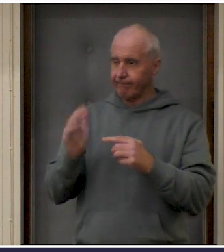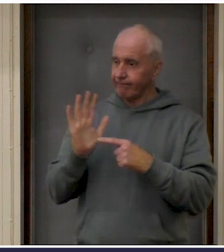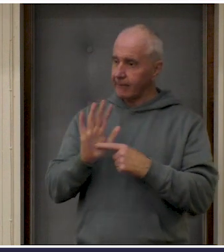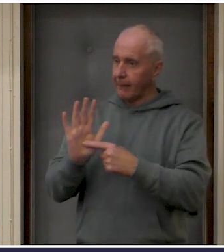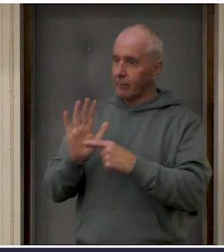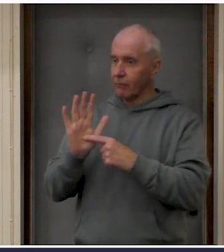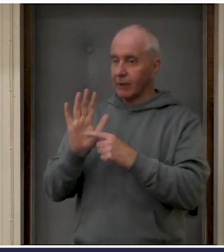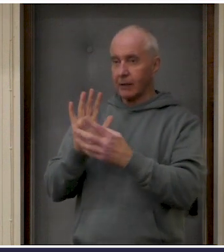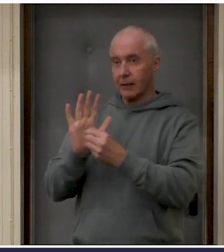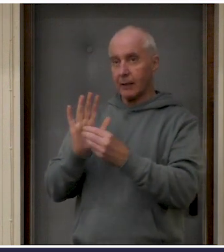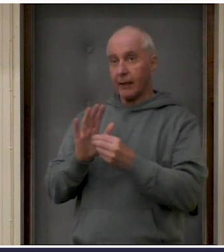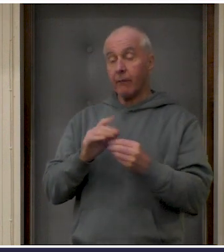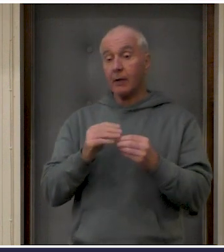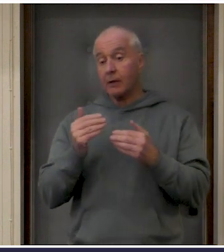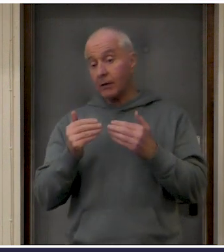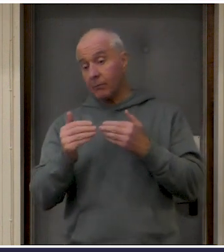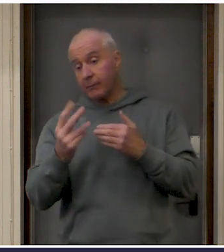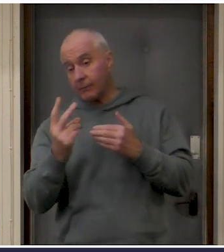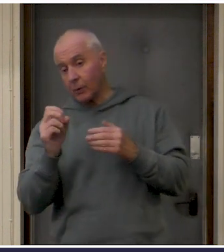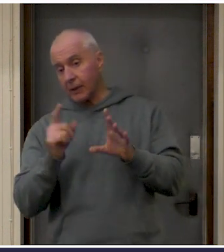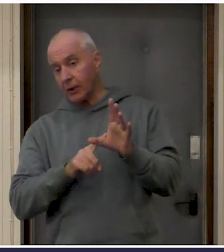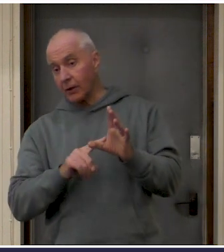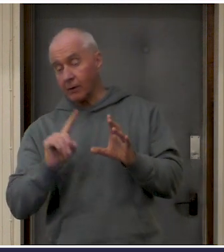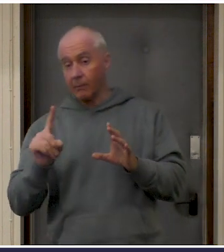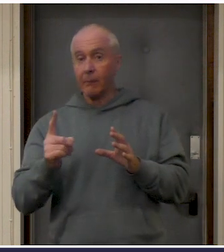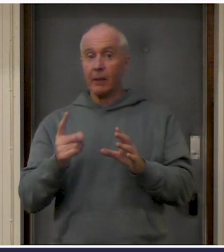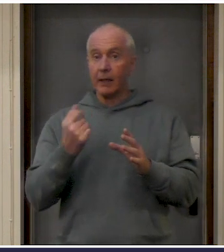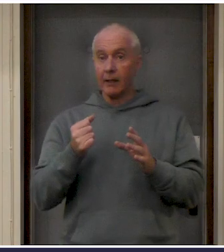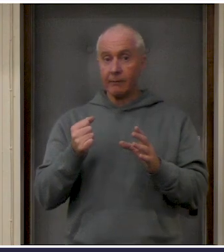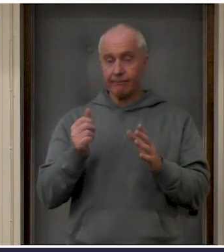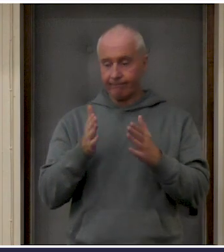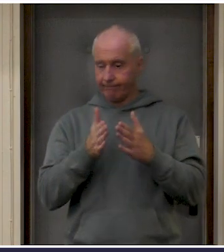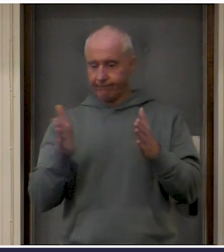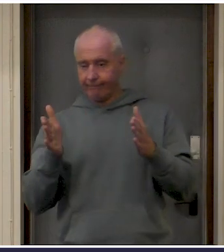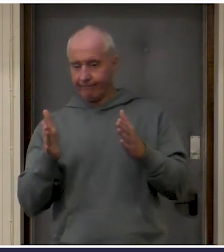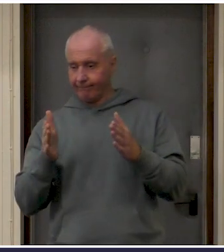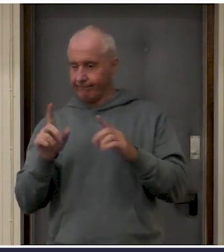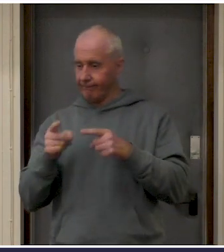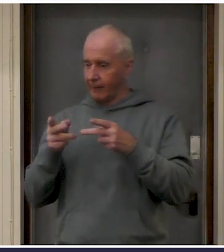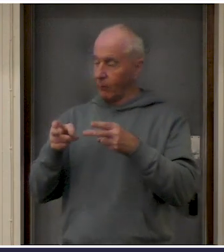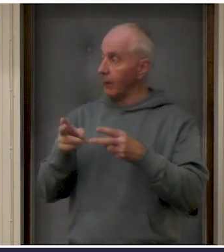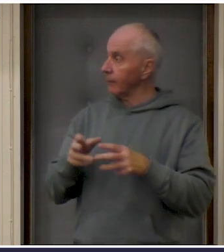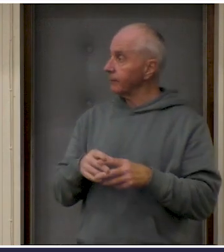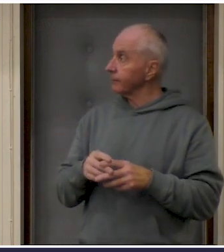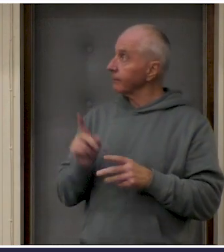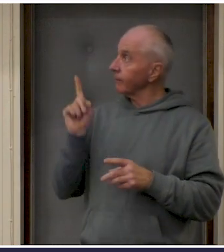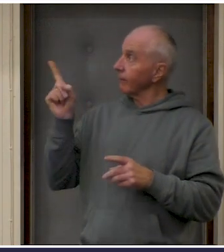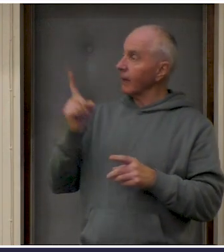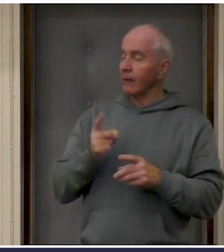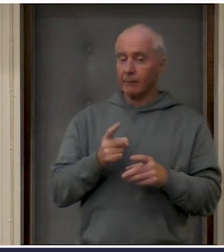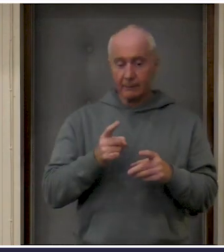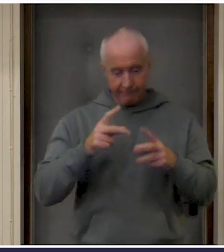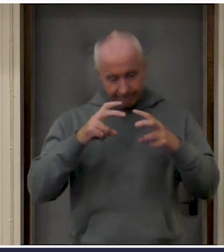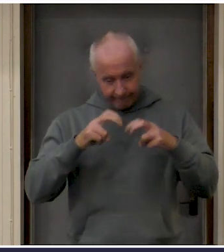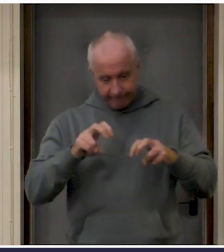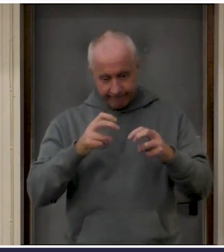years, if we think we've got something that offers us something better, we can go and do that. So there's only about 14 if you sift it like